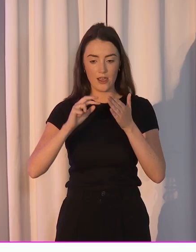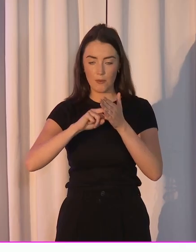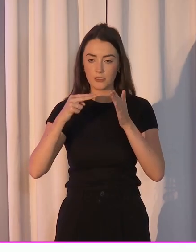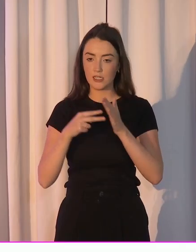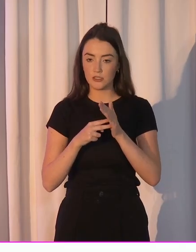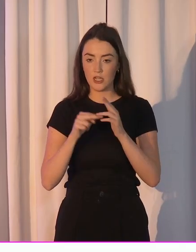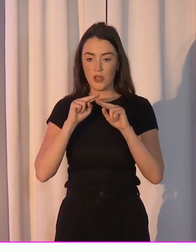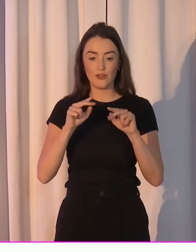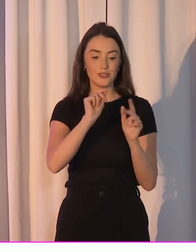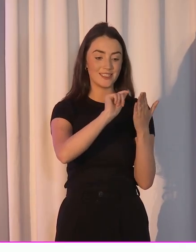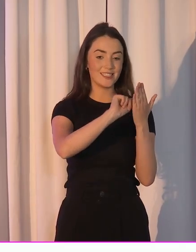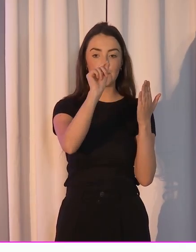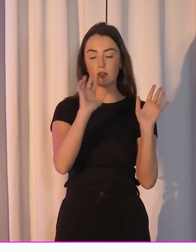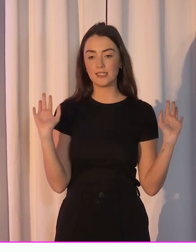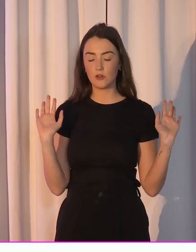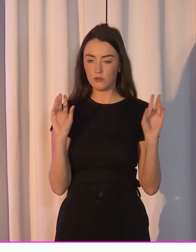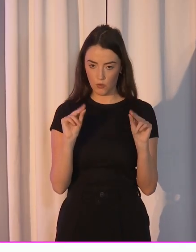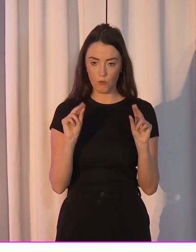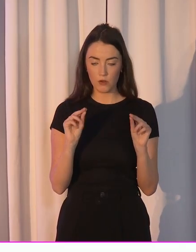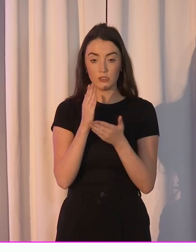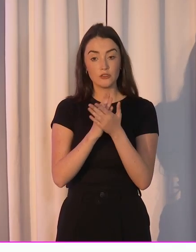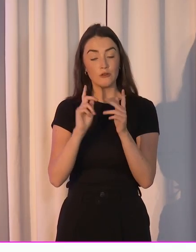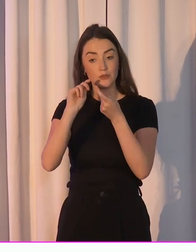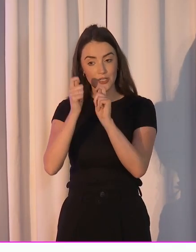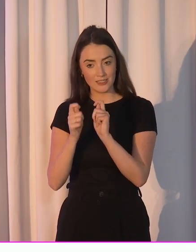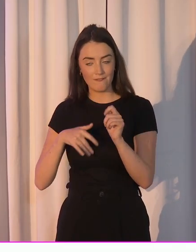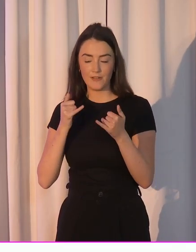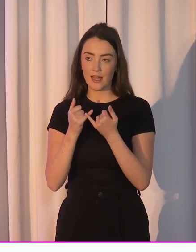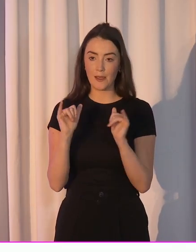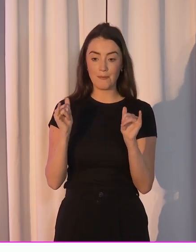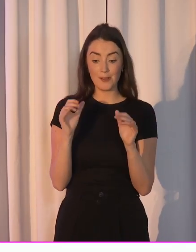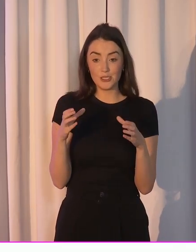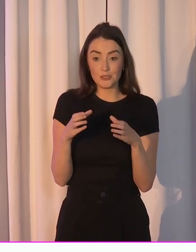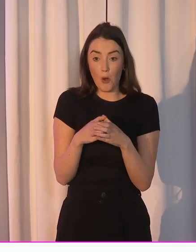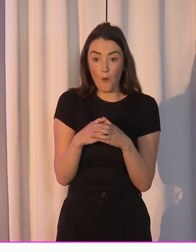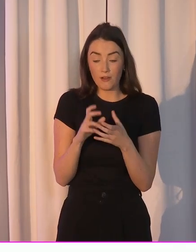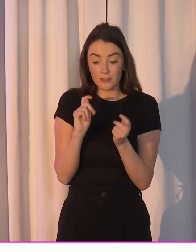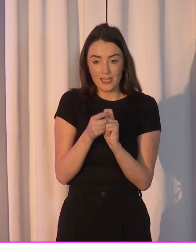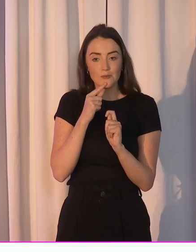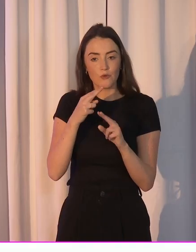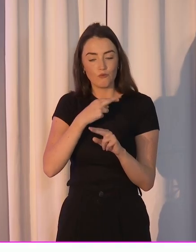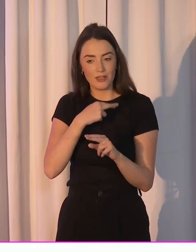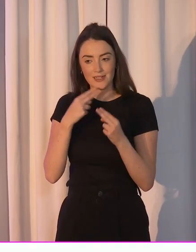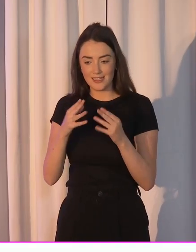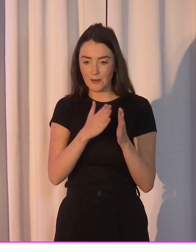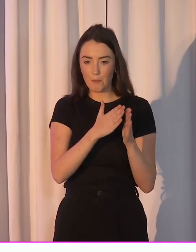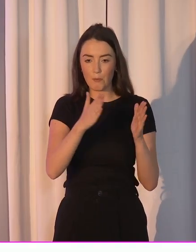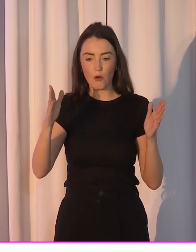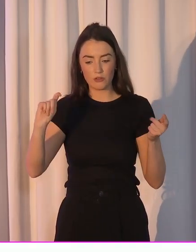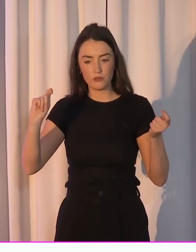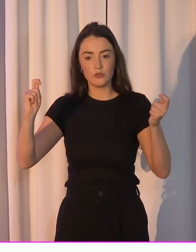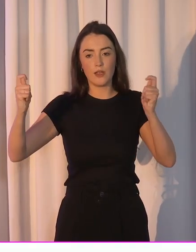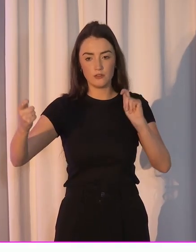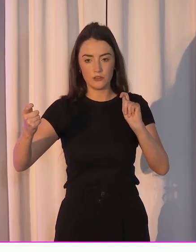than ticking boxes. And so while some changes may seem small, what's really needed is a really broad shift